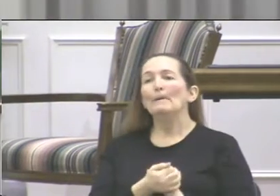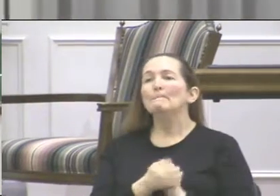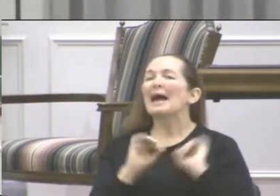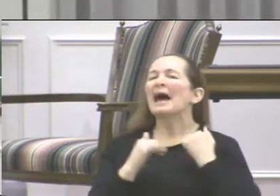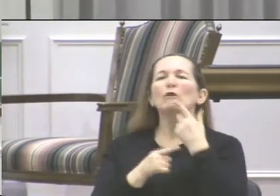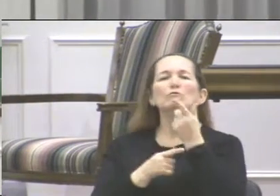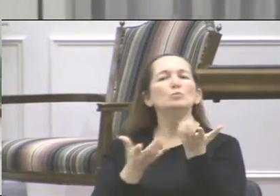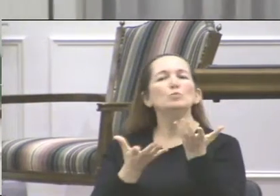How do you...